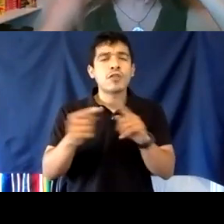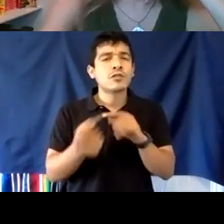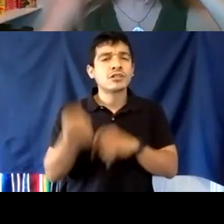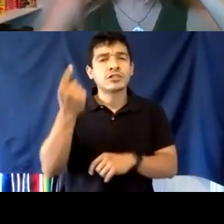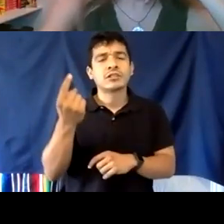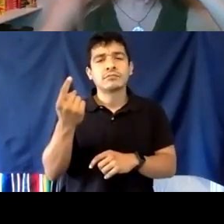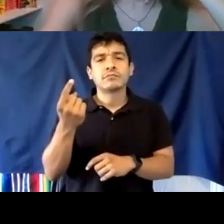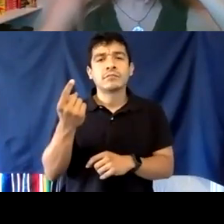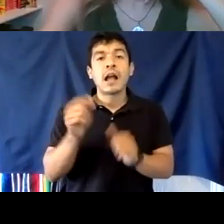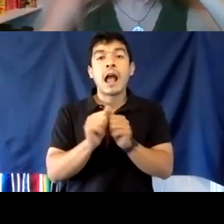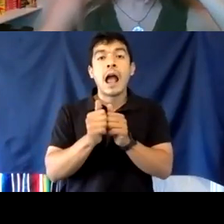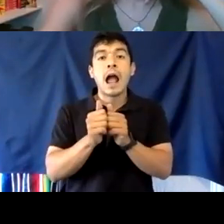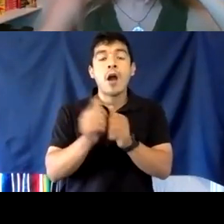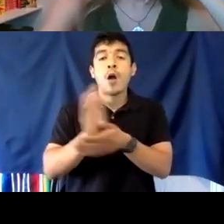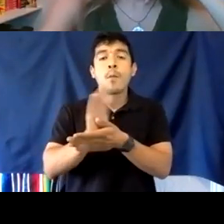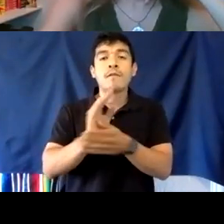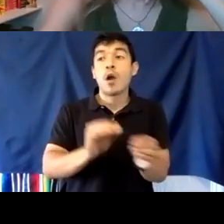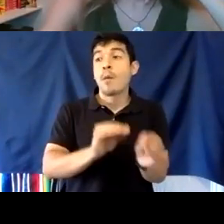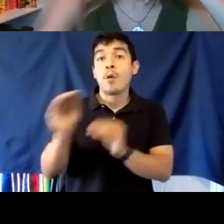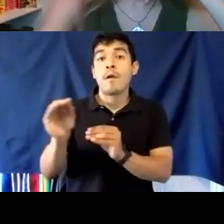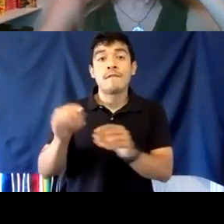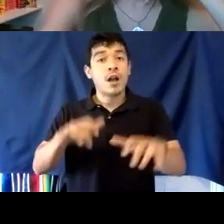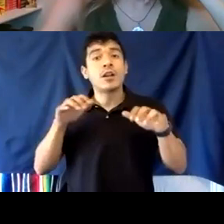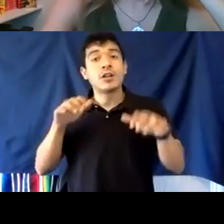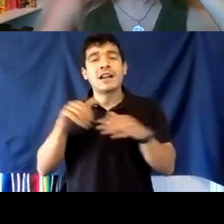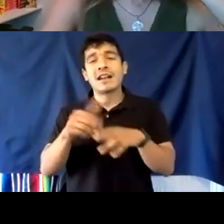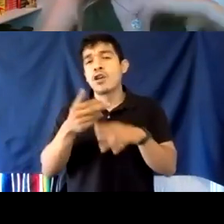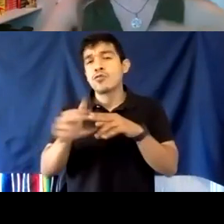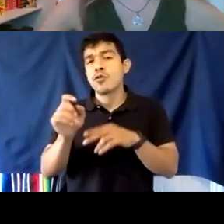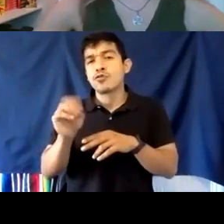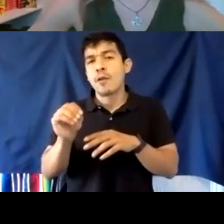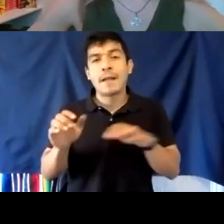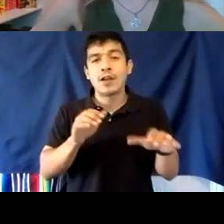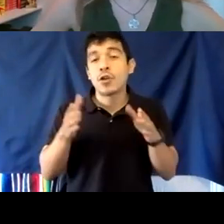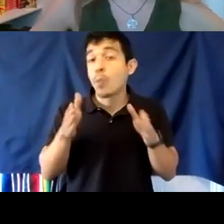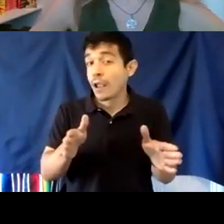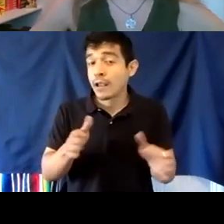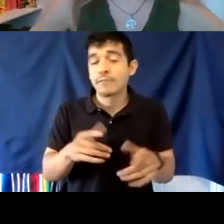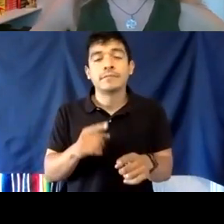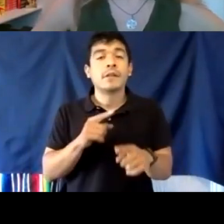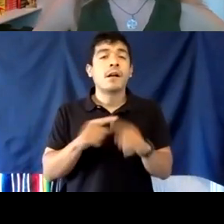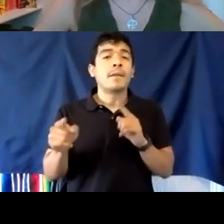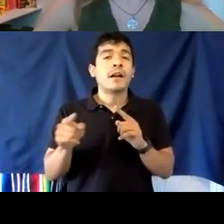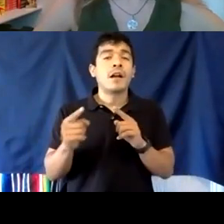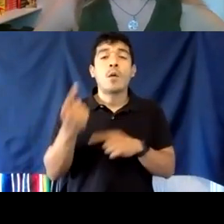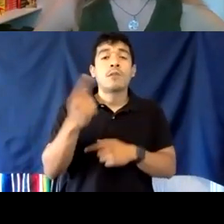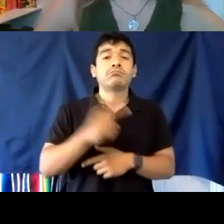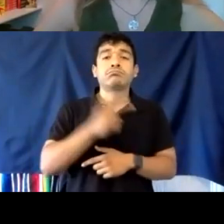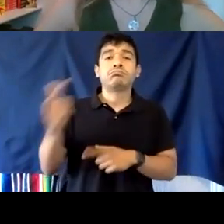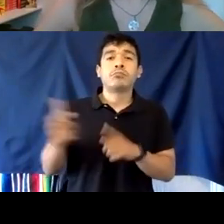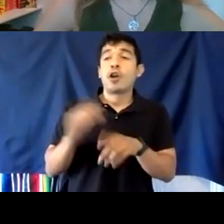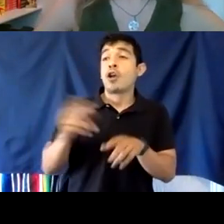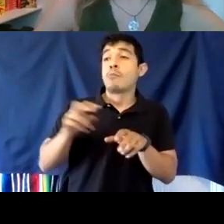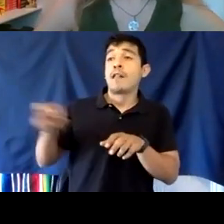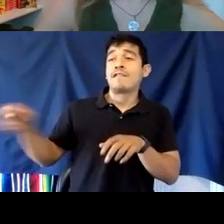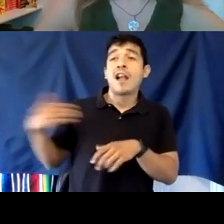know, how documentaries move the dial in a short-term sort of action way. But I want to turn this over to our panelists if you have